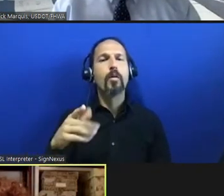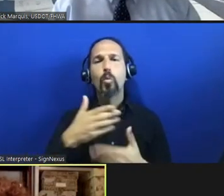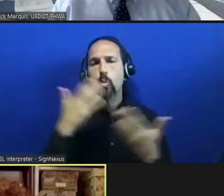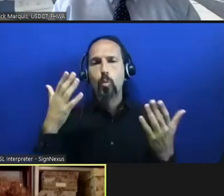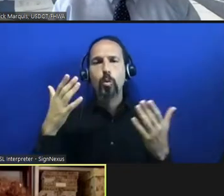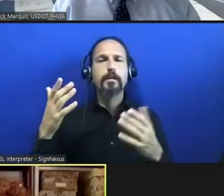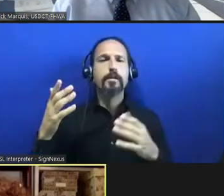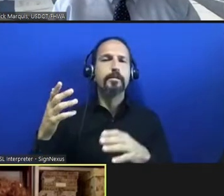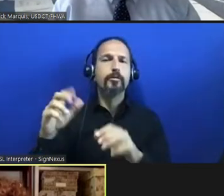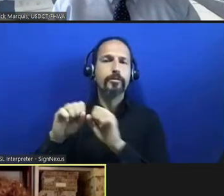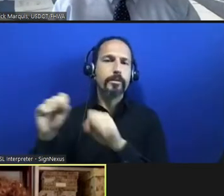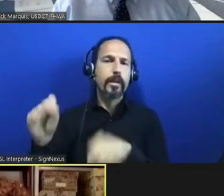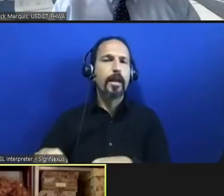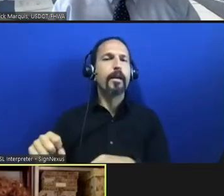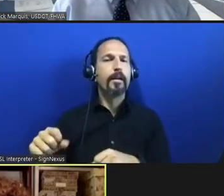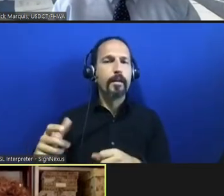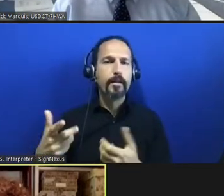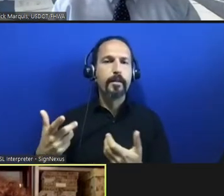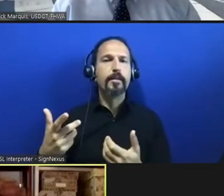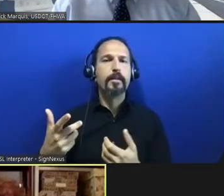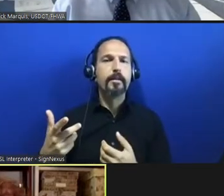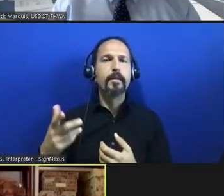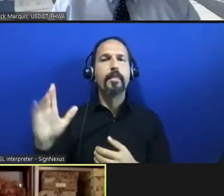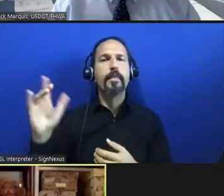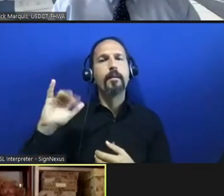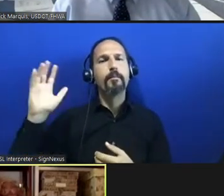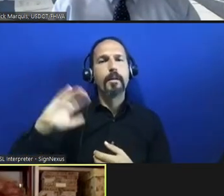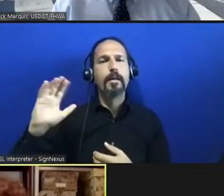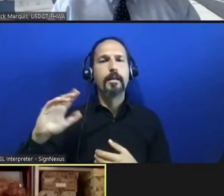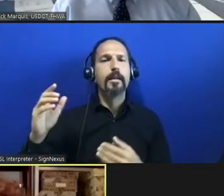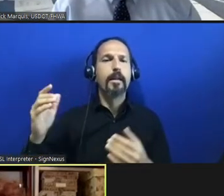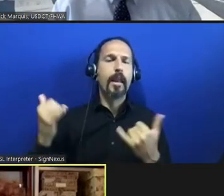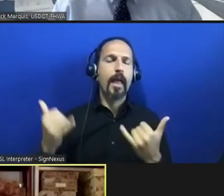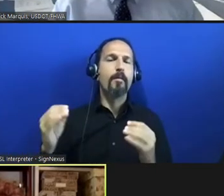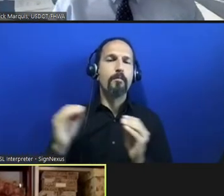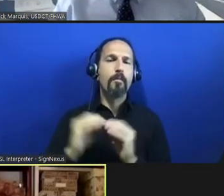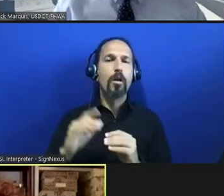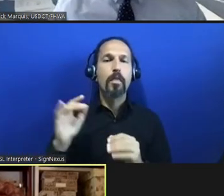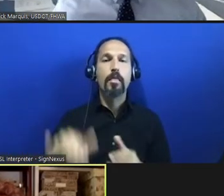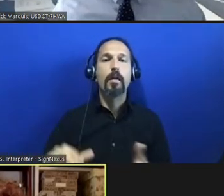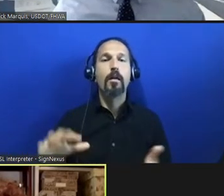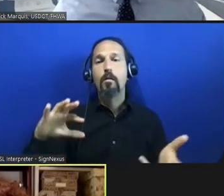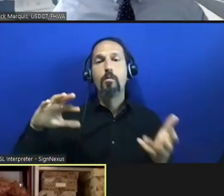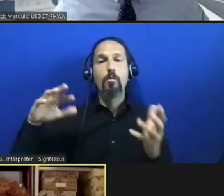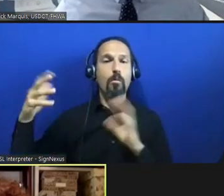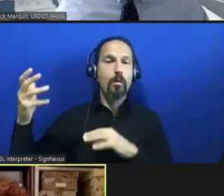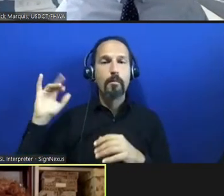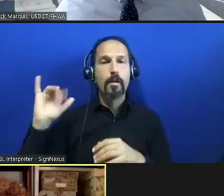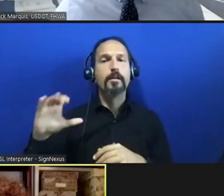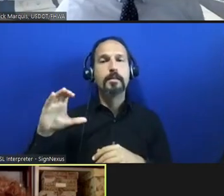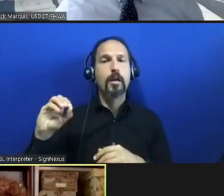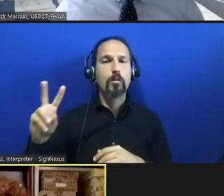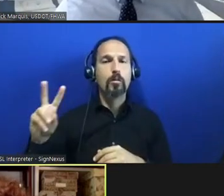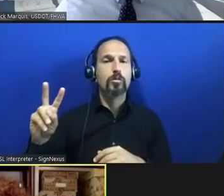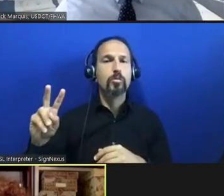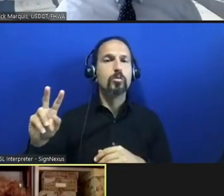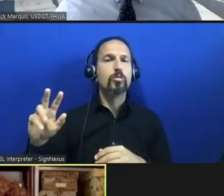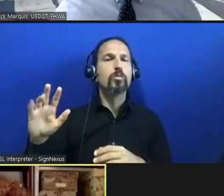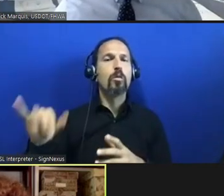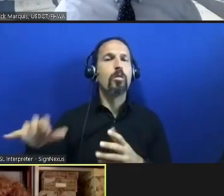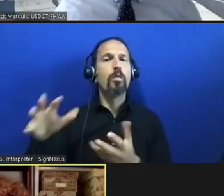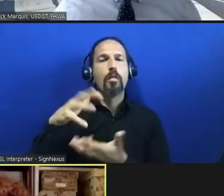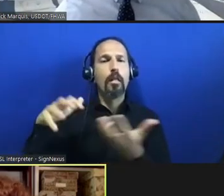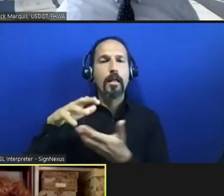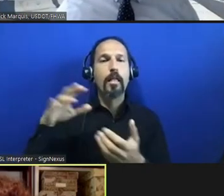than they were before Vision zero was The Institute instituted meanwhile the world is going off a cliff because of carbon emissions and the greatest single